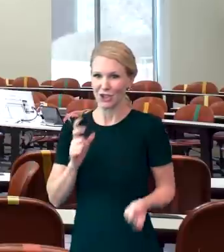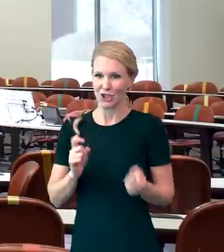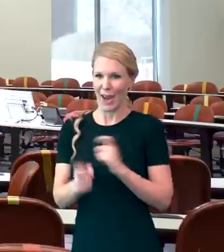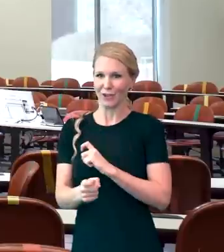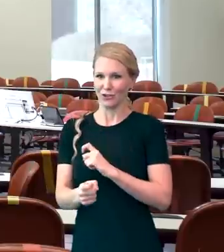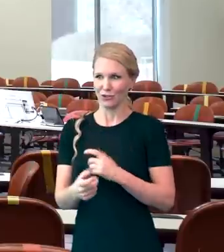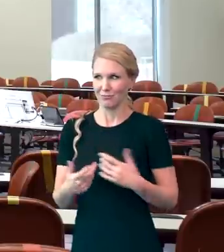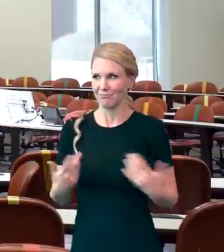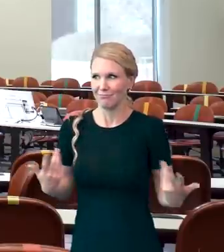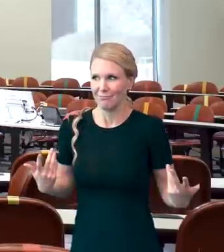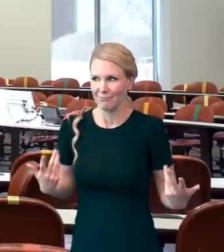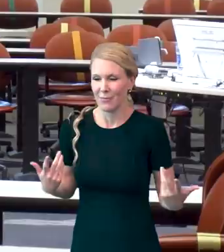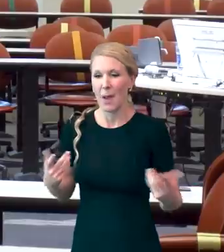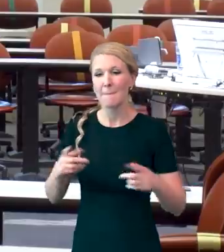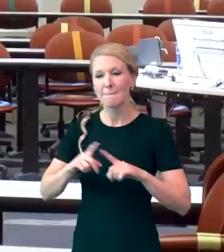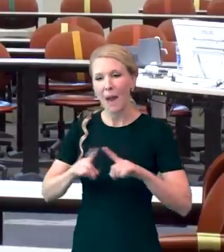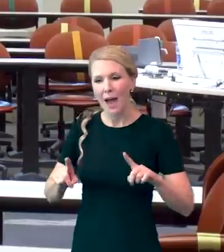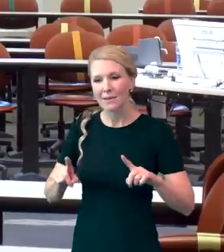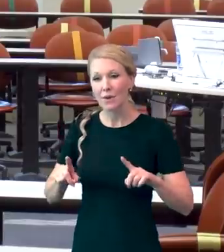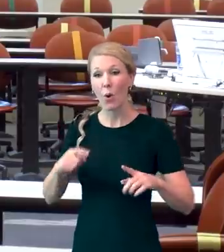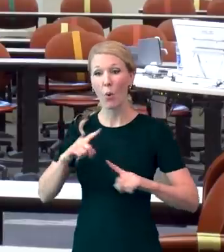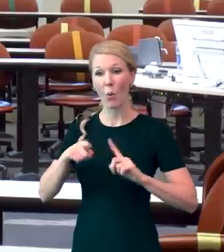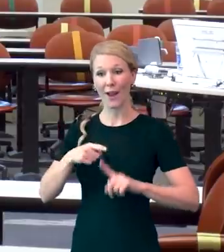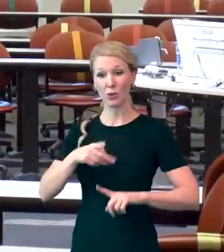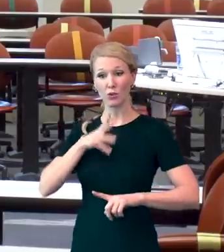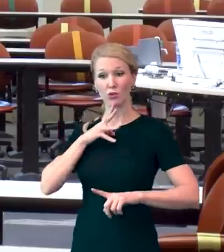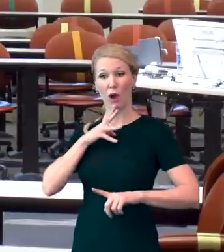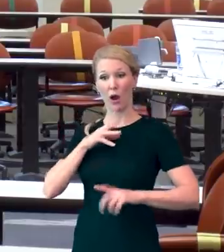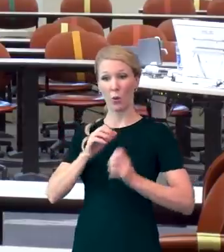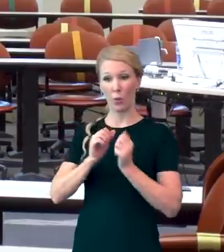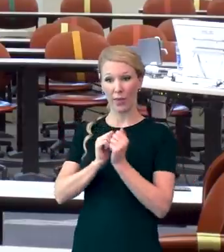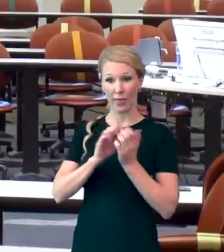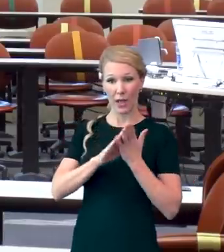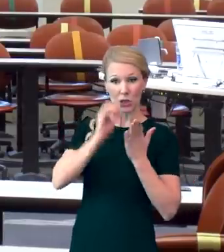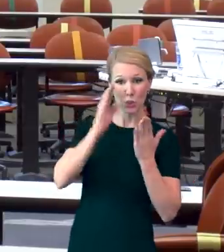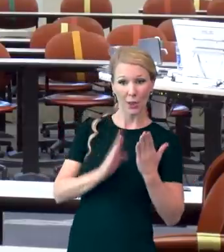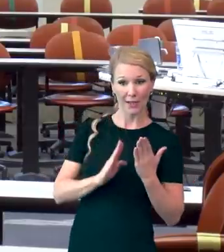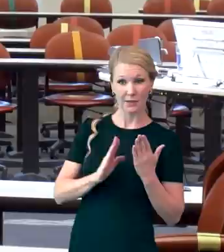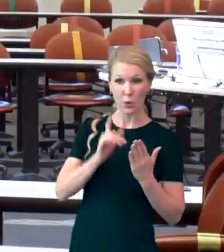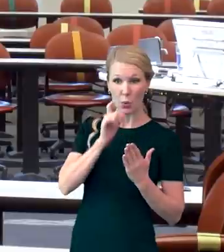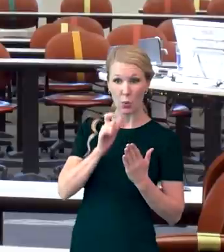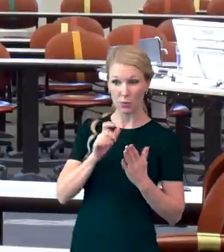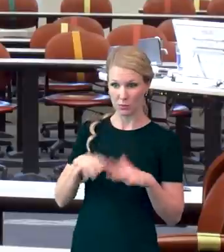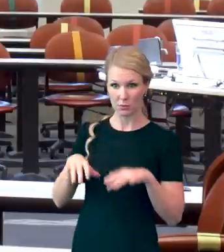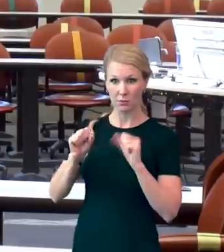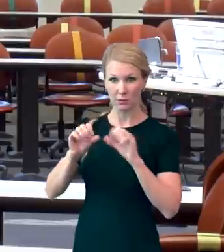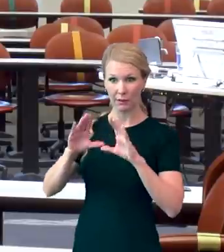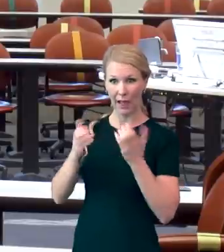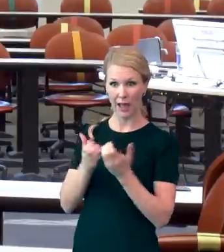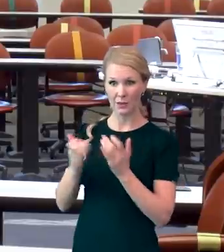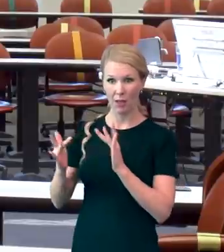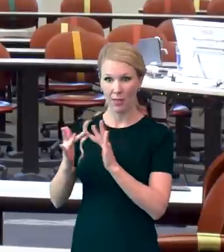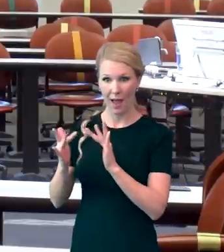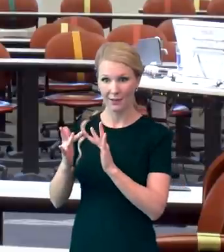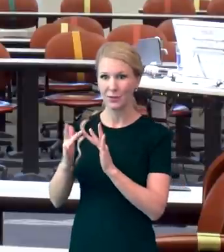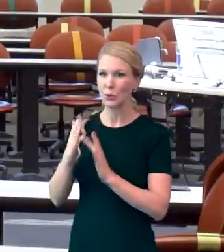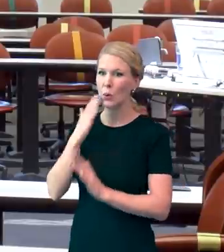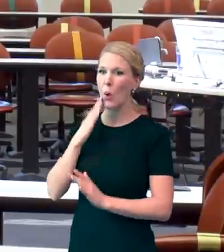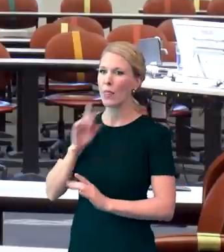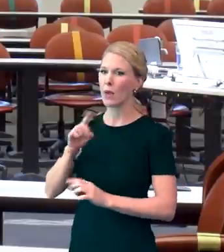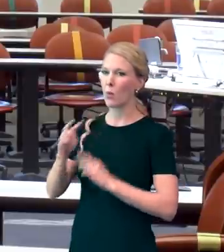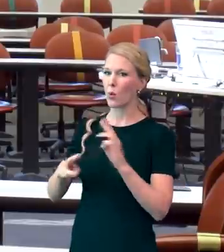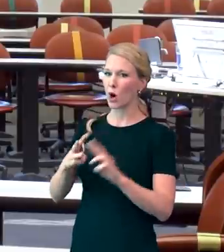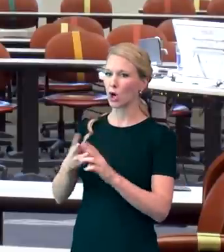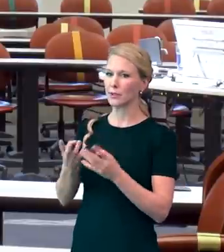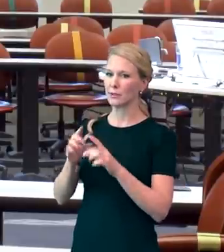we'll be online after the pandemic. But it's when you talk to our students, our Global Campus students, that you understand how different their world is